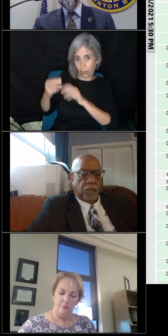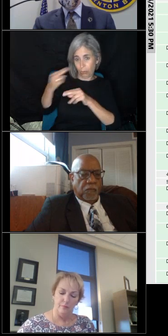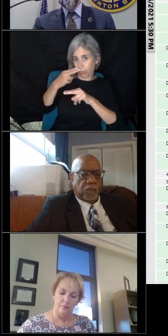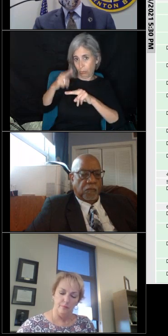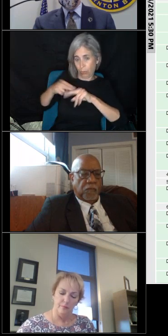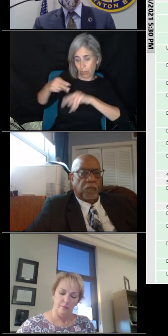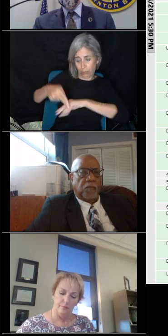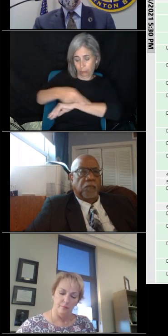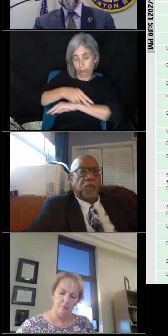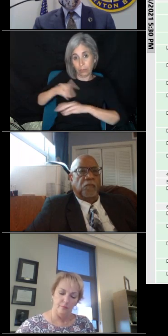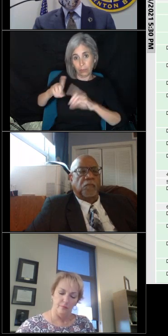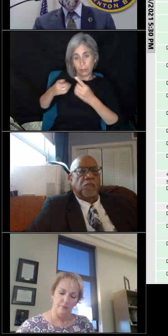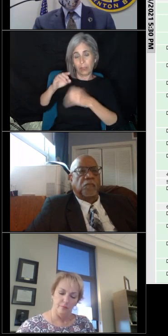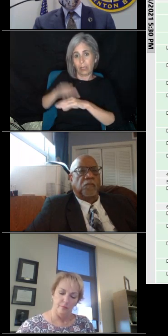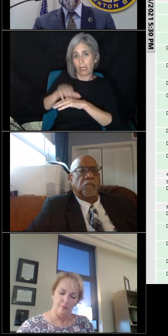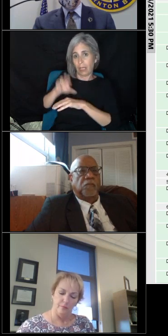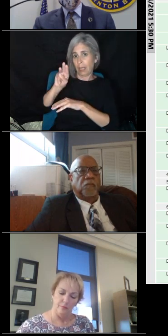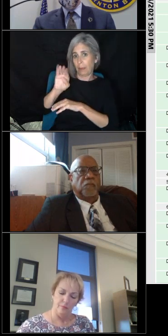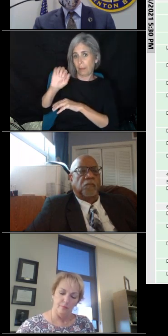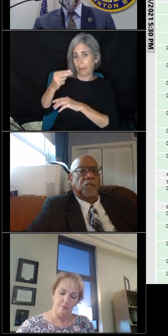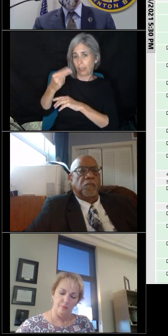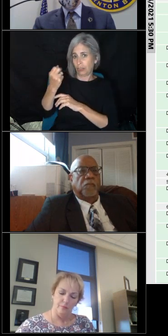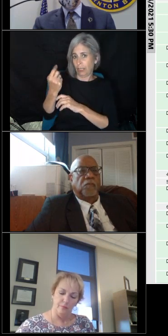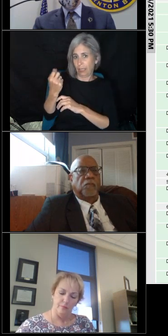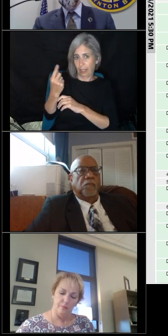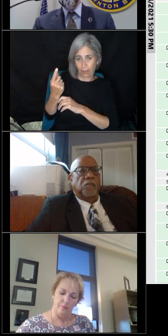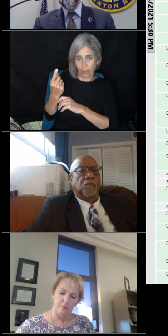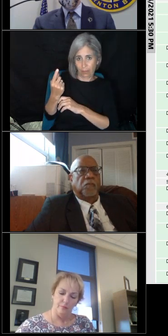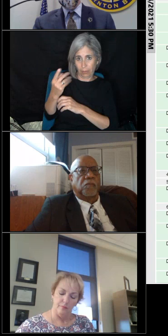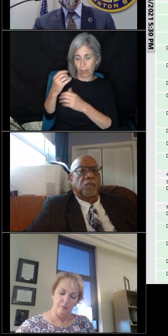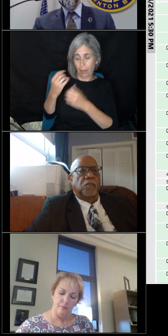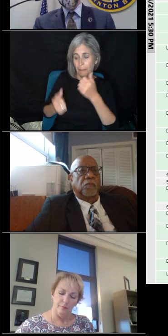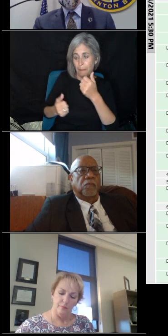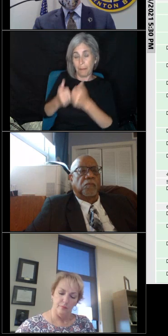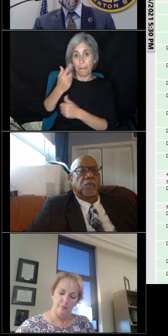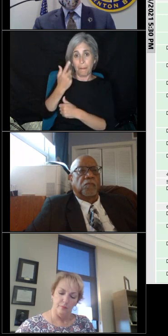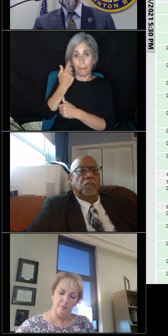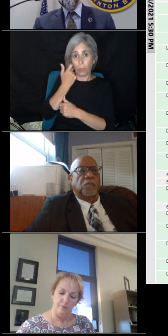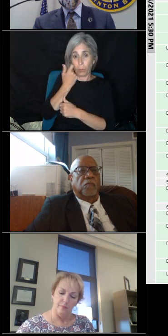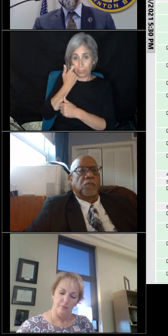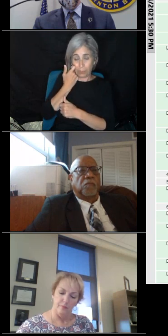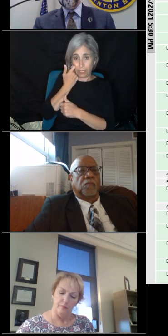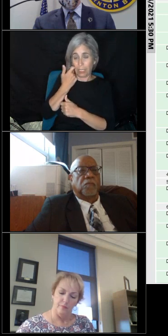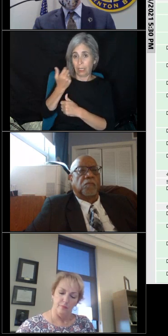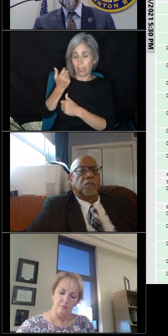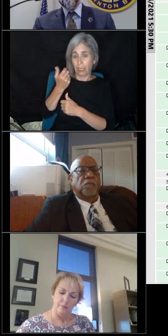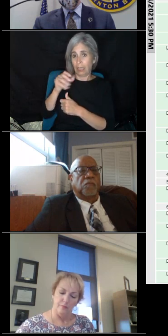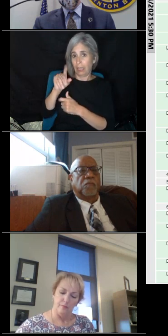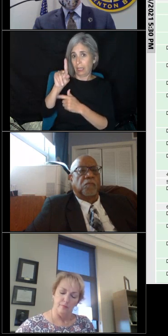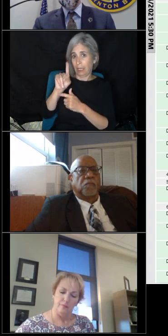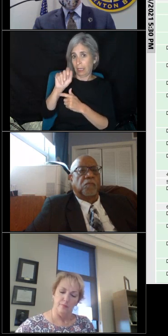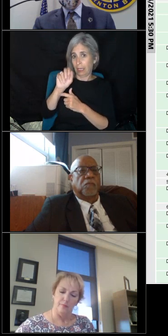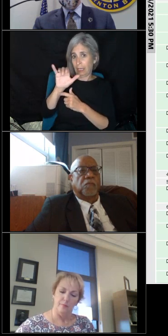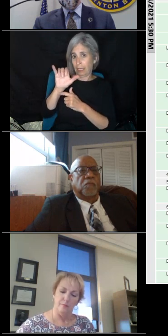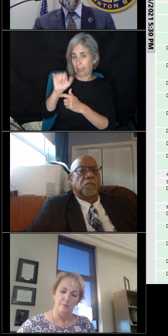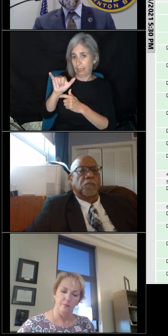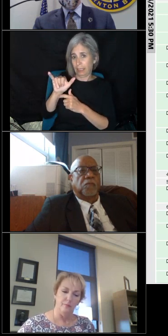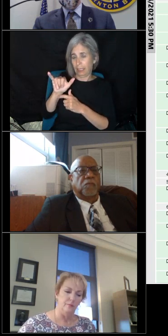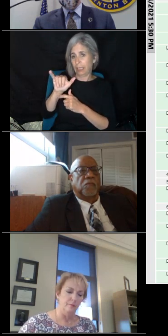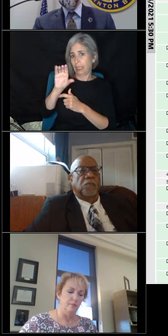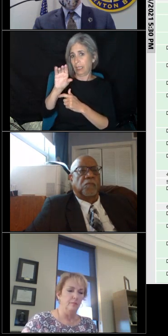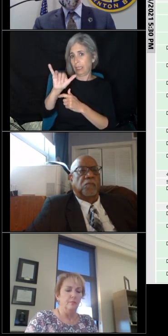Parks Department on March 11th. Most recently, Recreation and Parks Director Casey Young placed this on